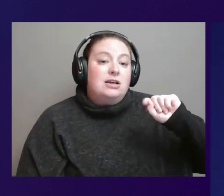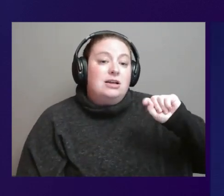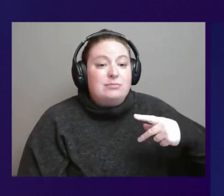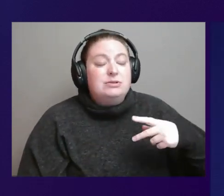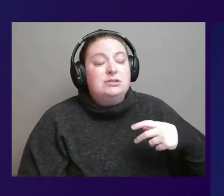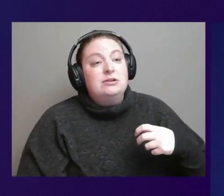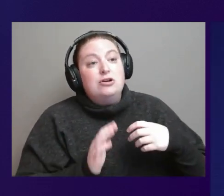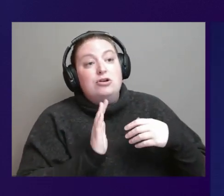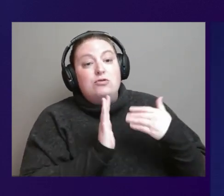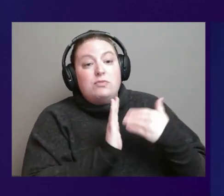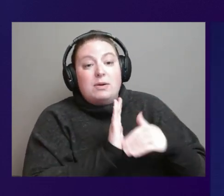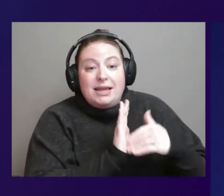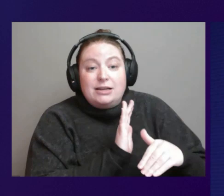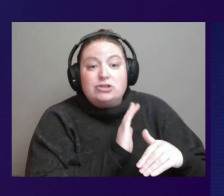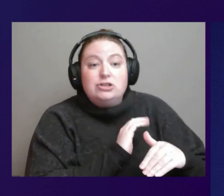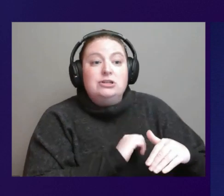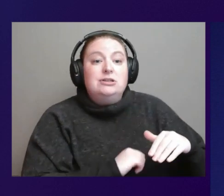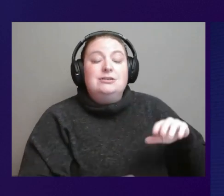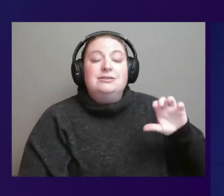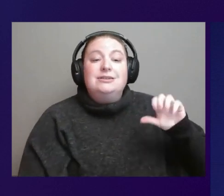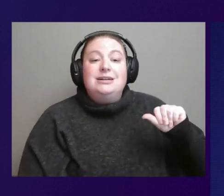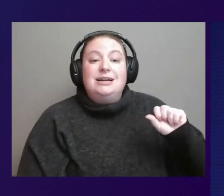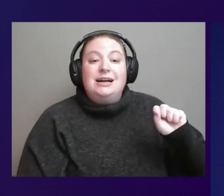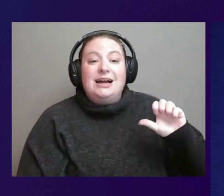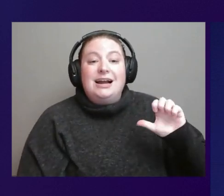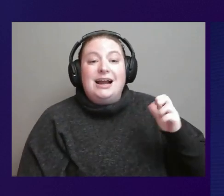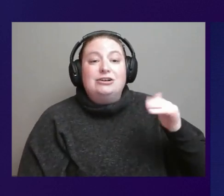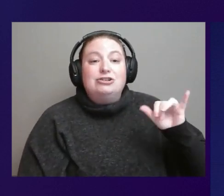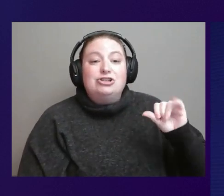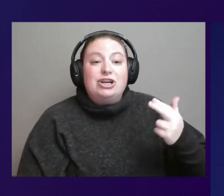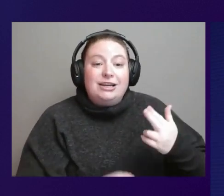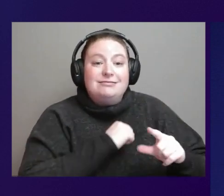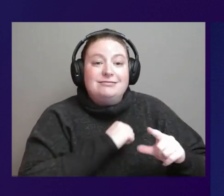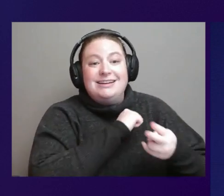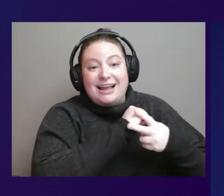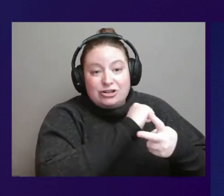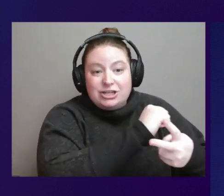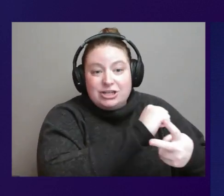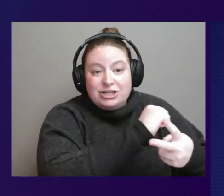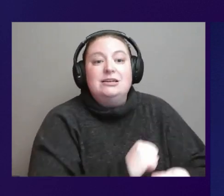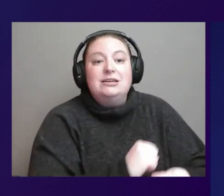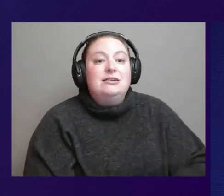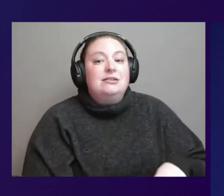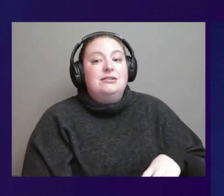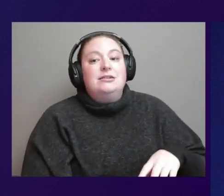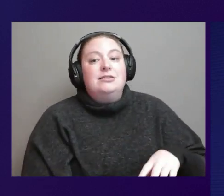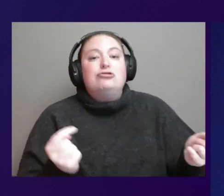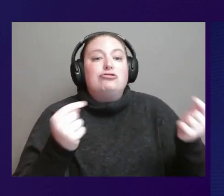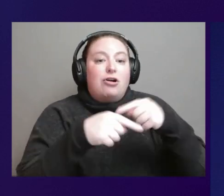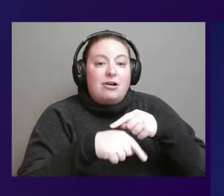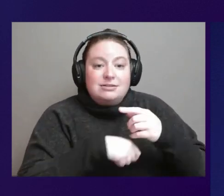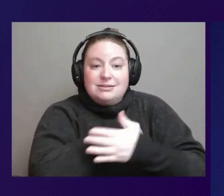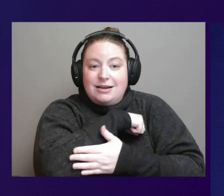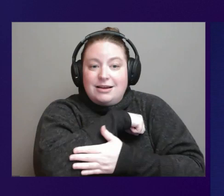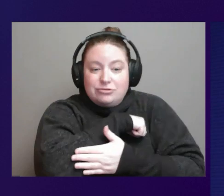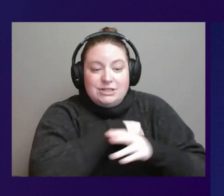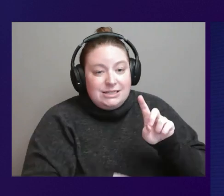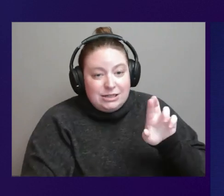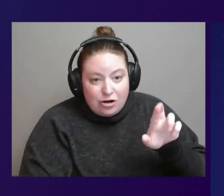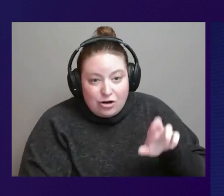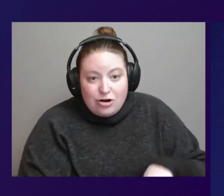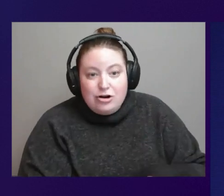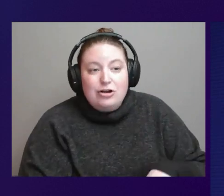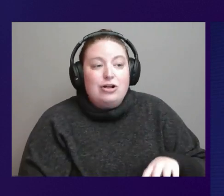capabilities, it's really exciting to see some of the architectures customers are building, cross-country DR and then vaulting to another continent altogether. All that's